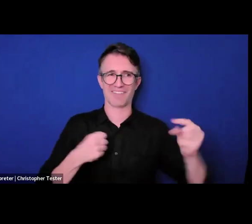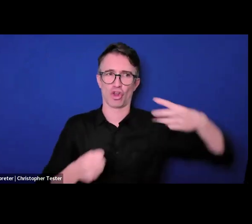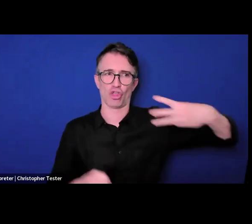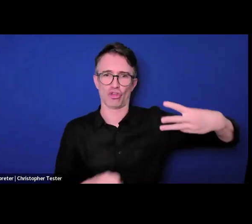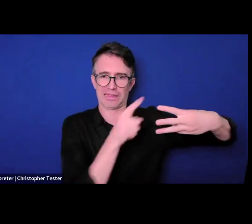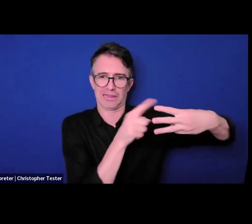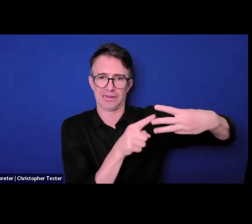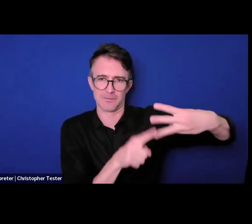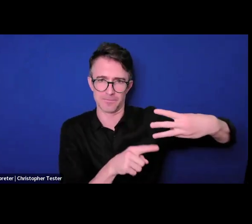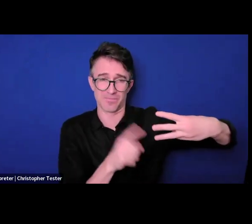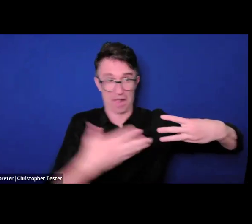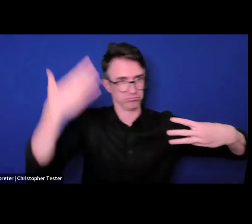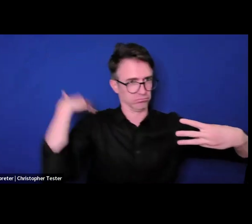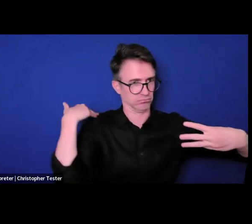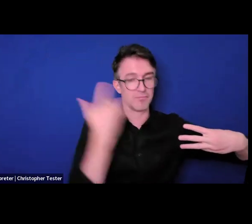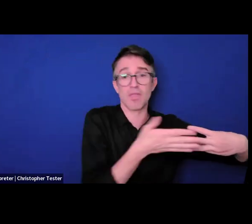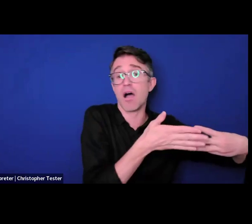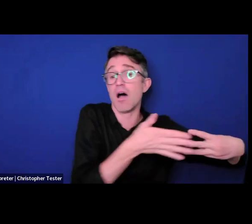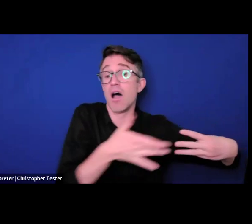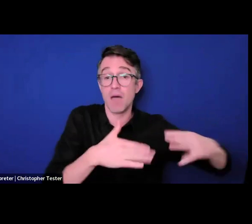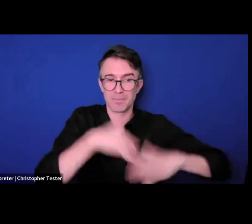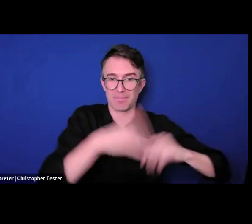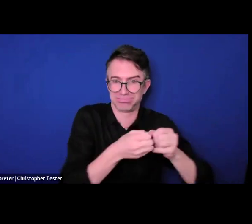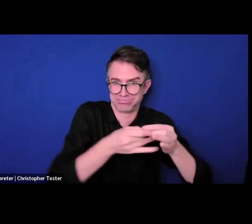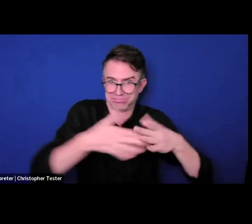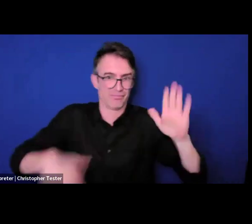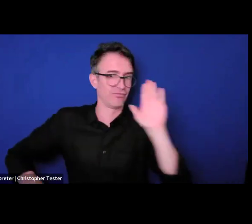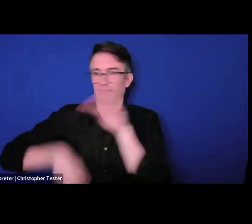of interventions ranging from